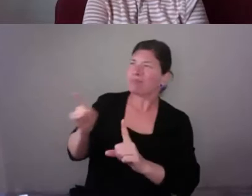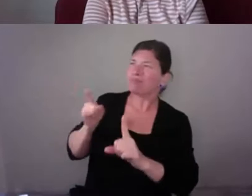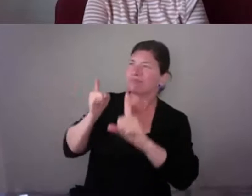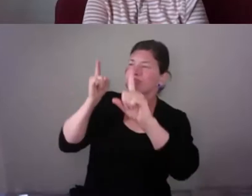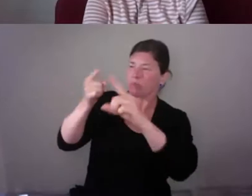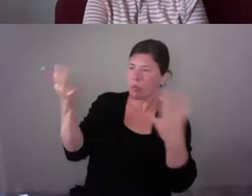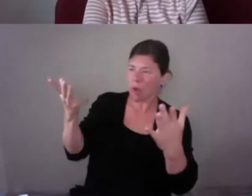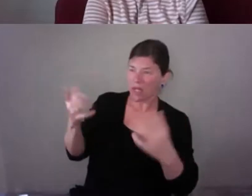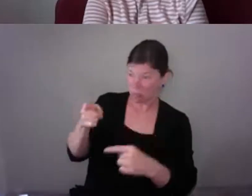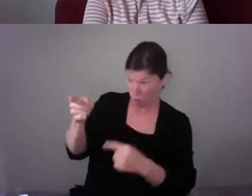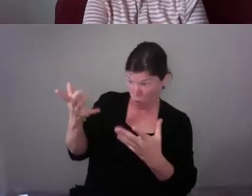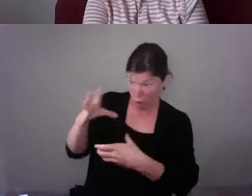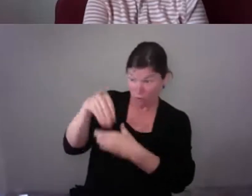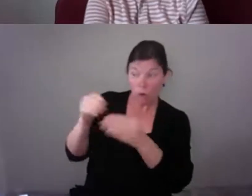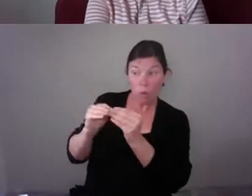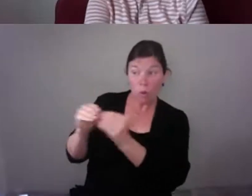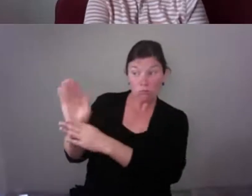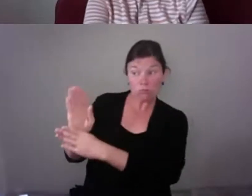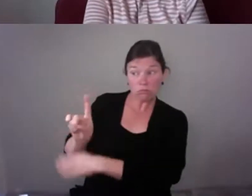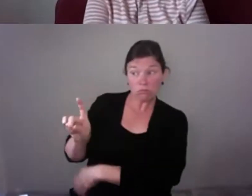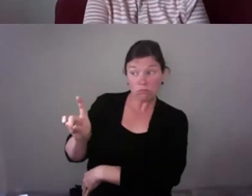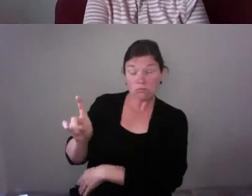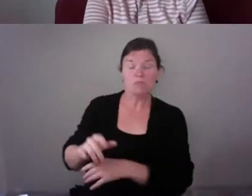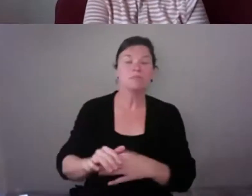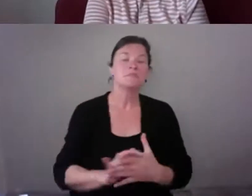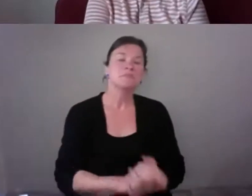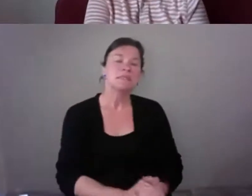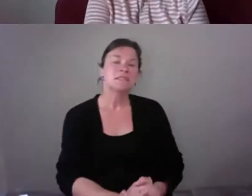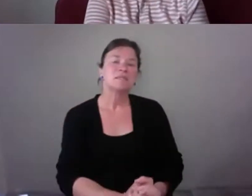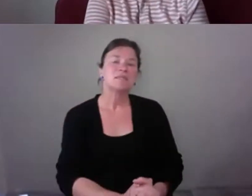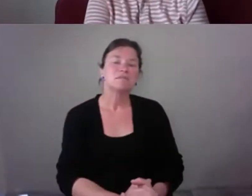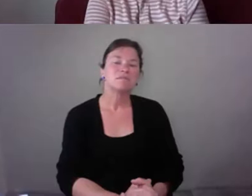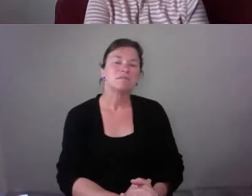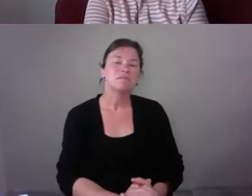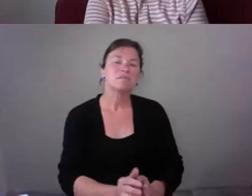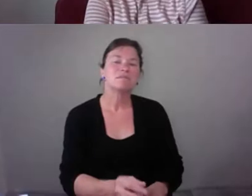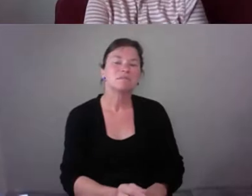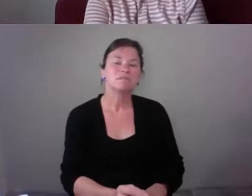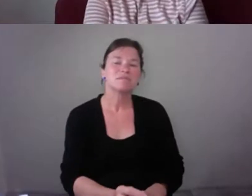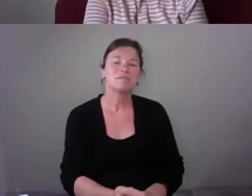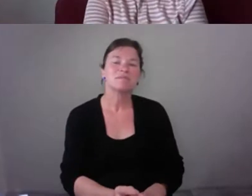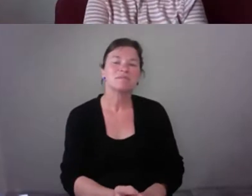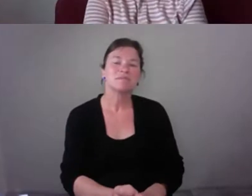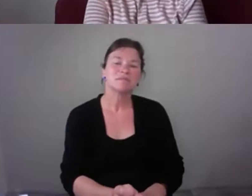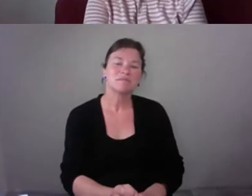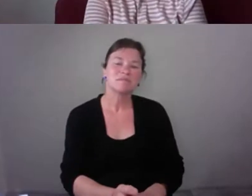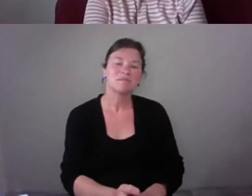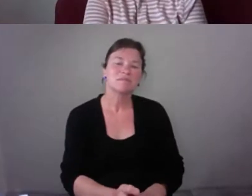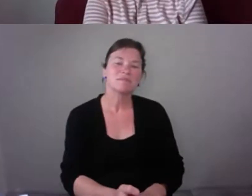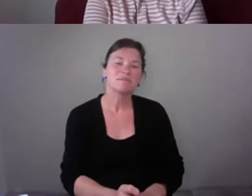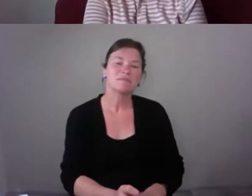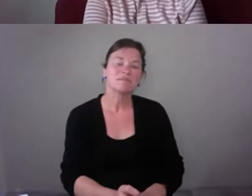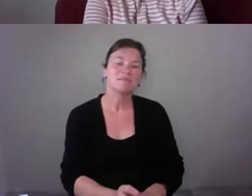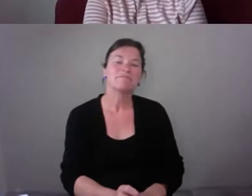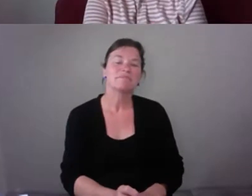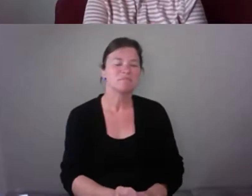make more movies? Uh, what? Uh, I like